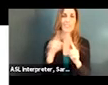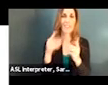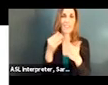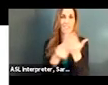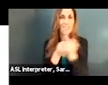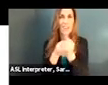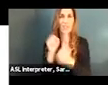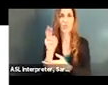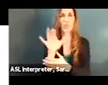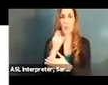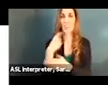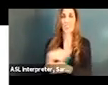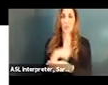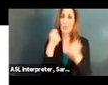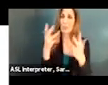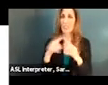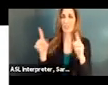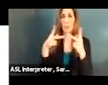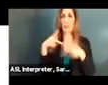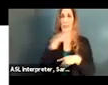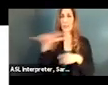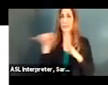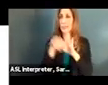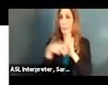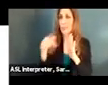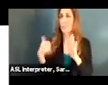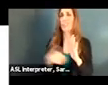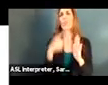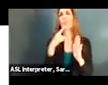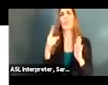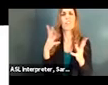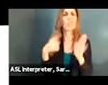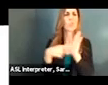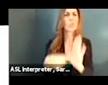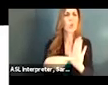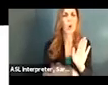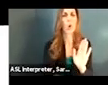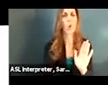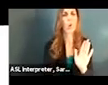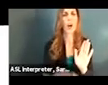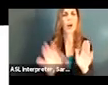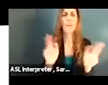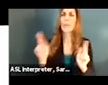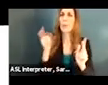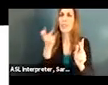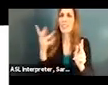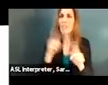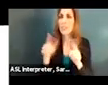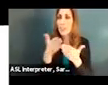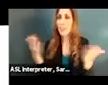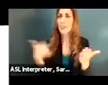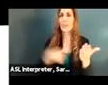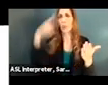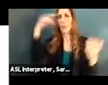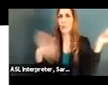the state of Pennsylvania where we talk to them and we show folks a couple of different things and we brainstorm with